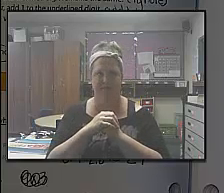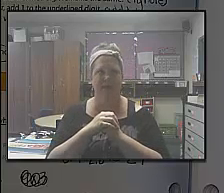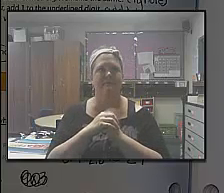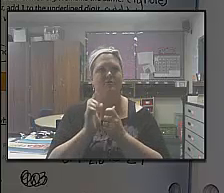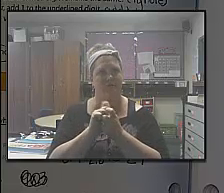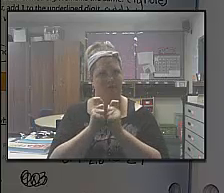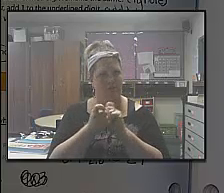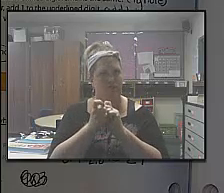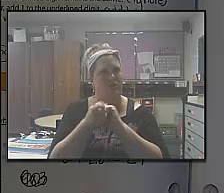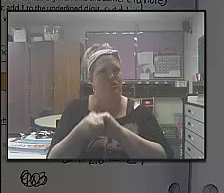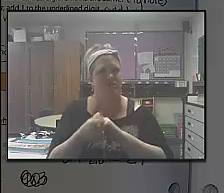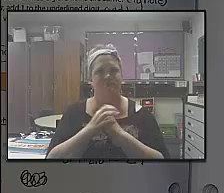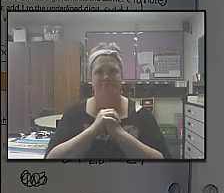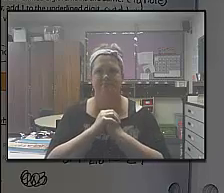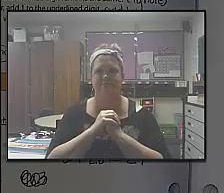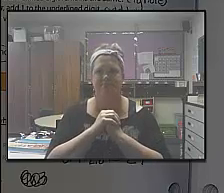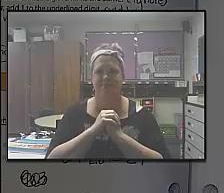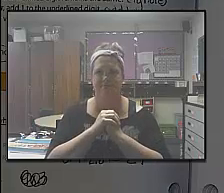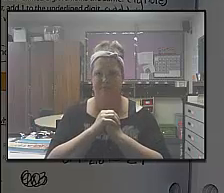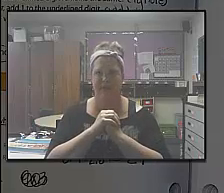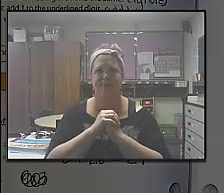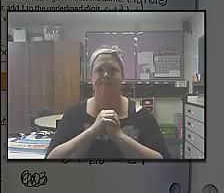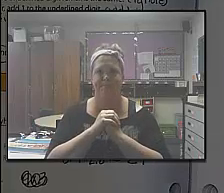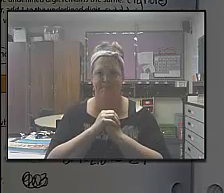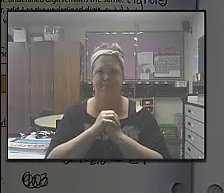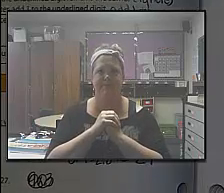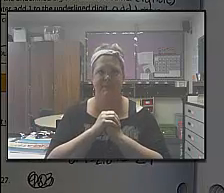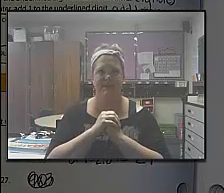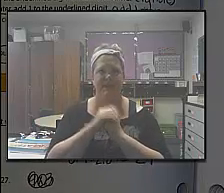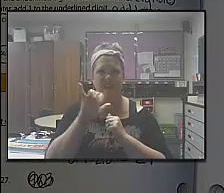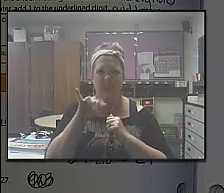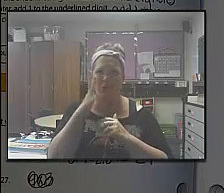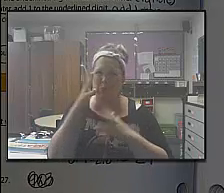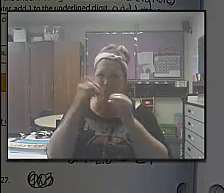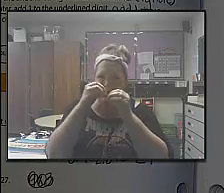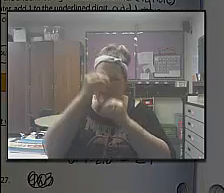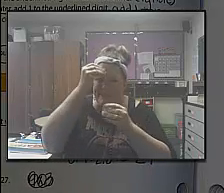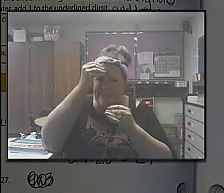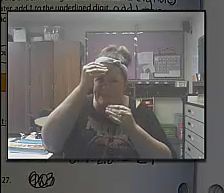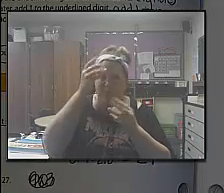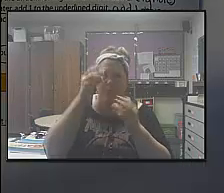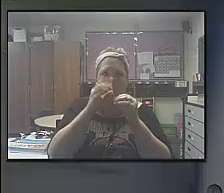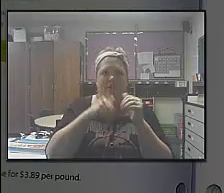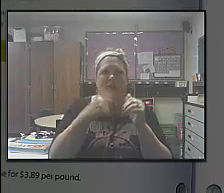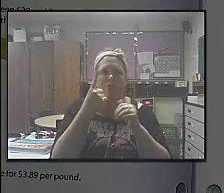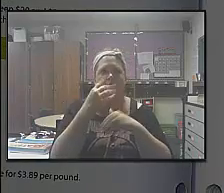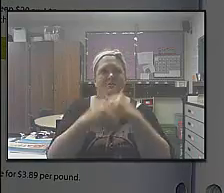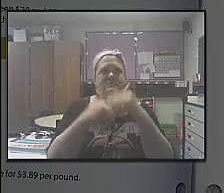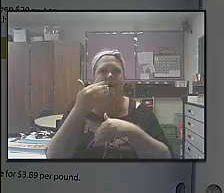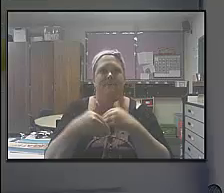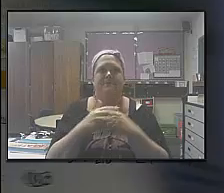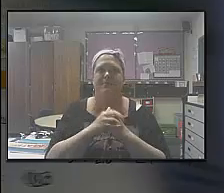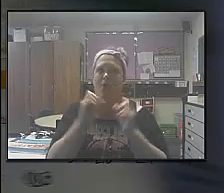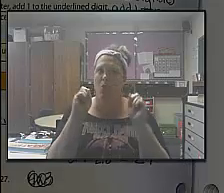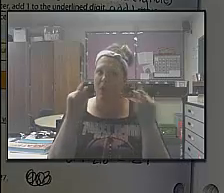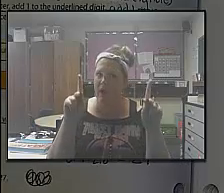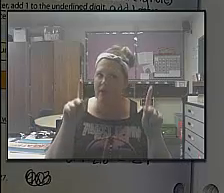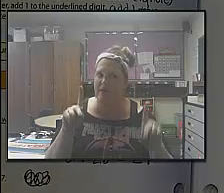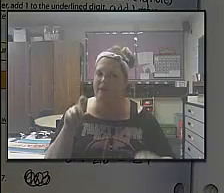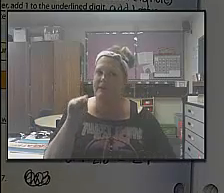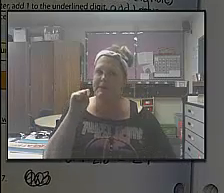thousandths is about 2. This one is hard. 6 take away 2 is about 4. It's more than one little step. And they did their final answer.